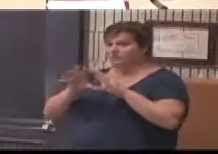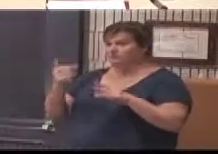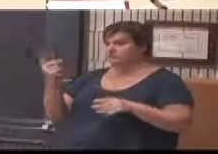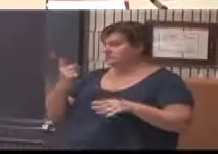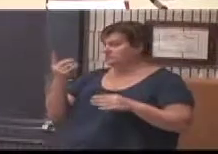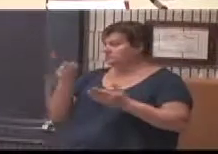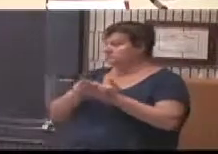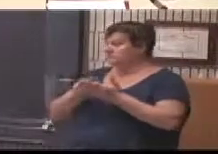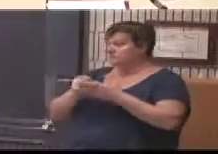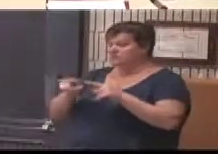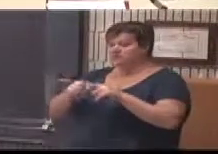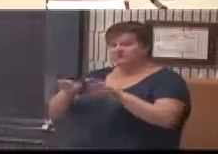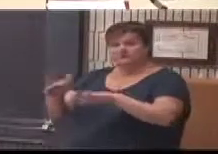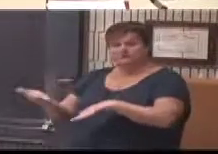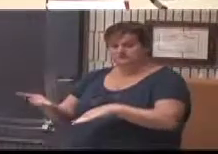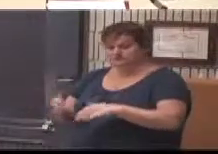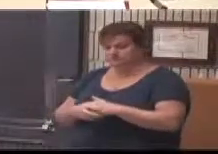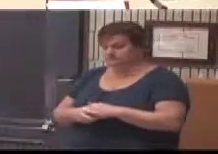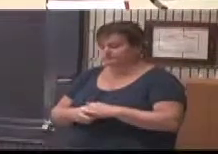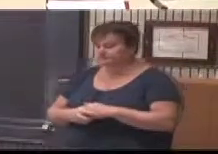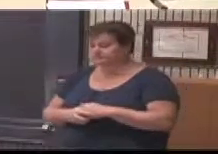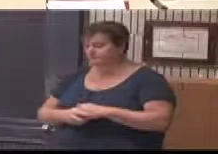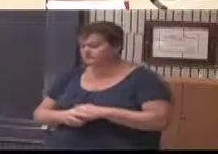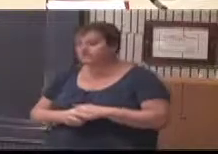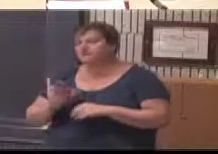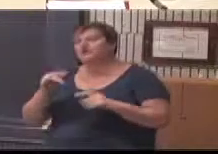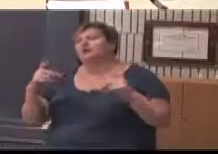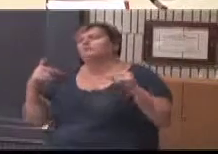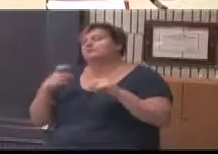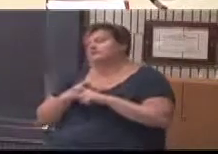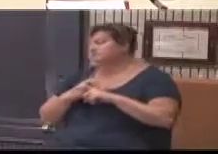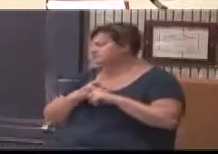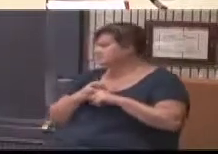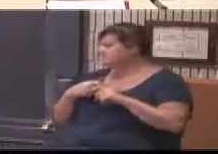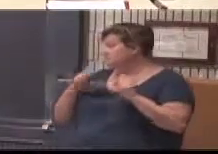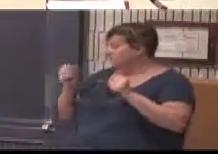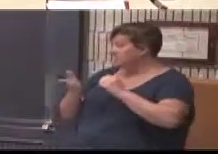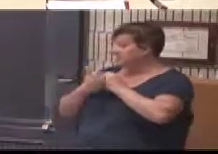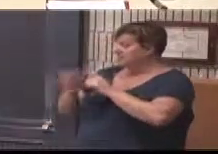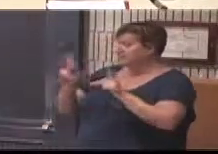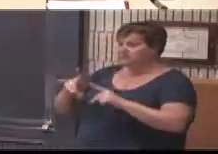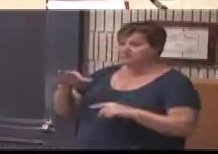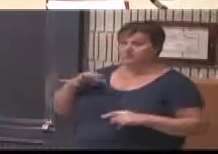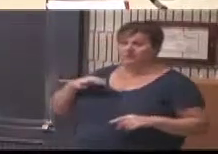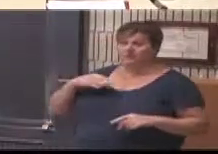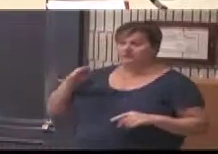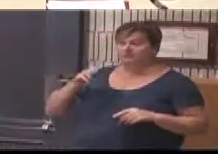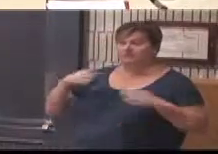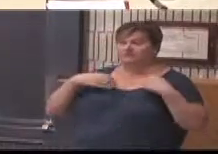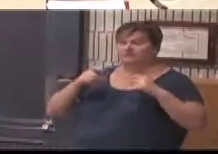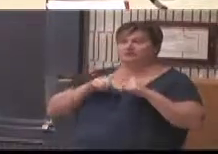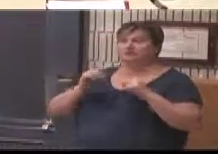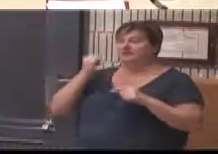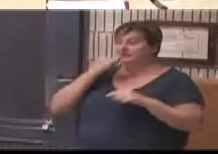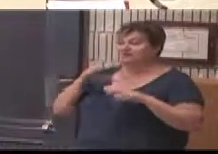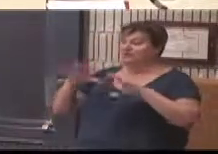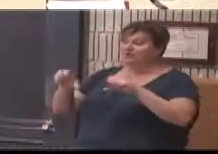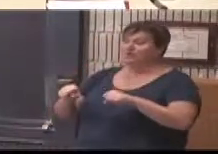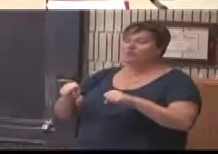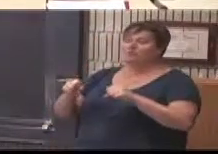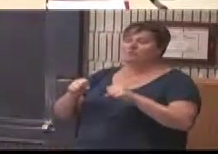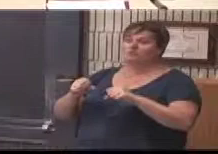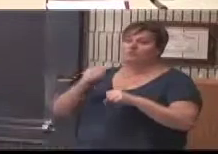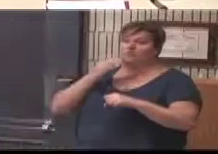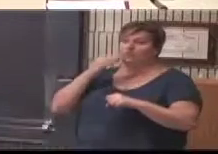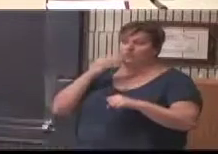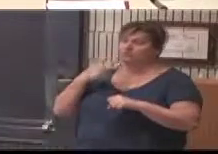on an inheritance from a sale of the house. So that's a complicated process. I can help people apply for MassHealth, but if they own a home, I suggest they work with a